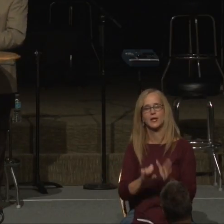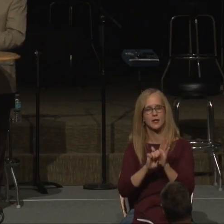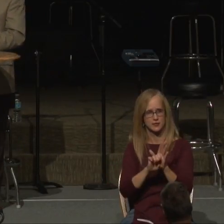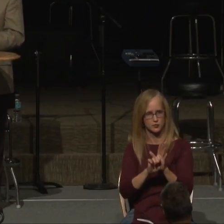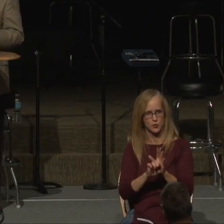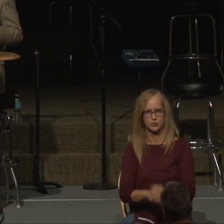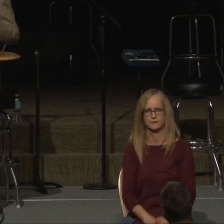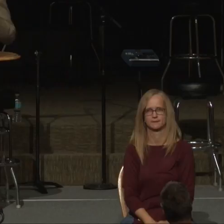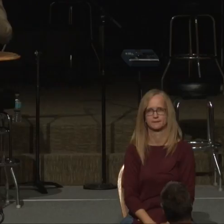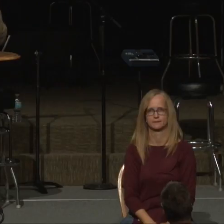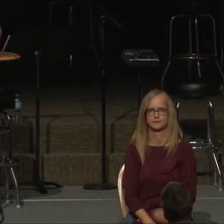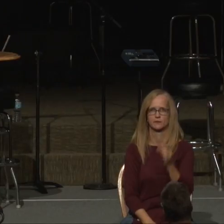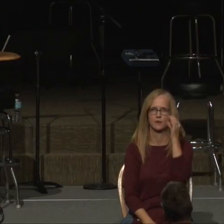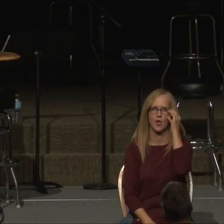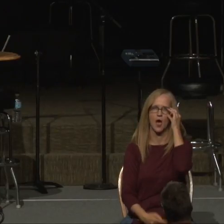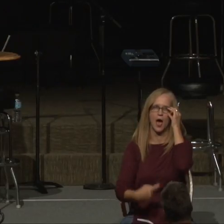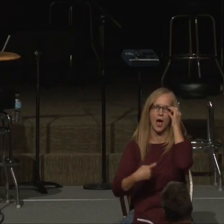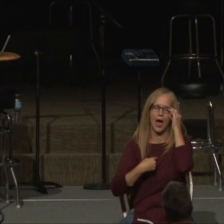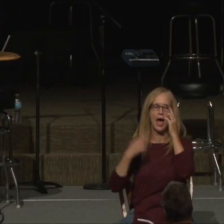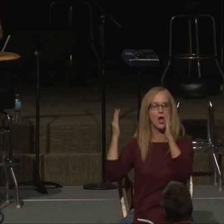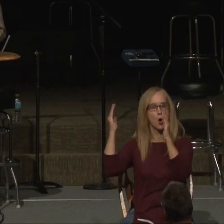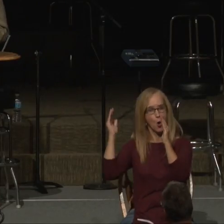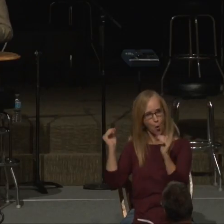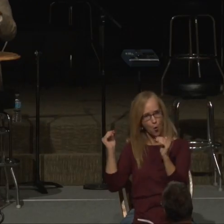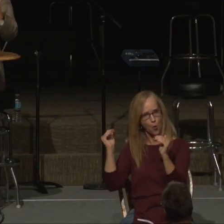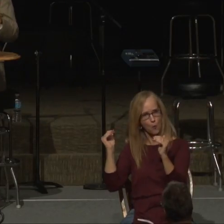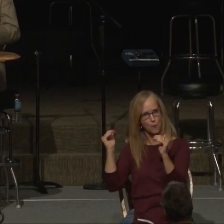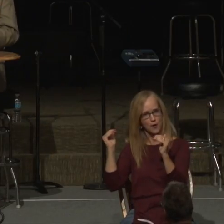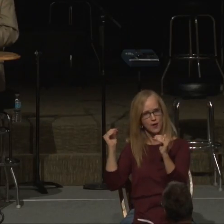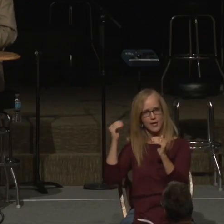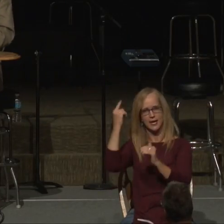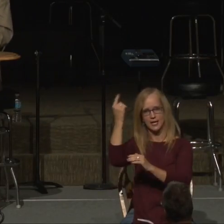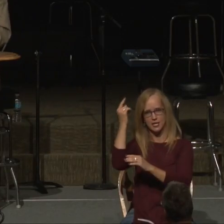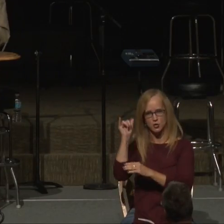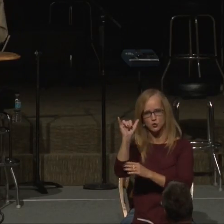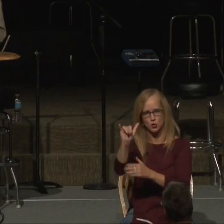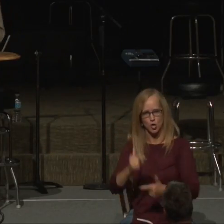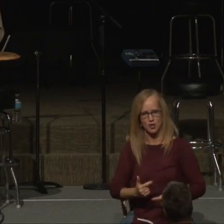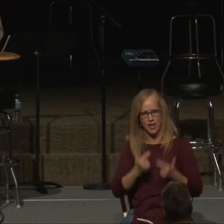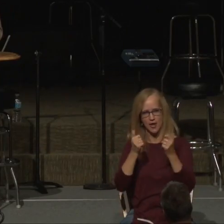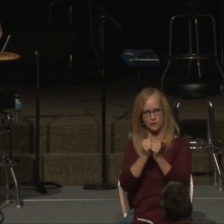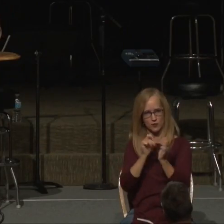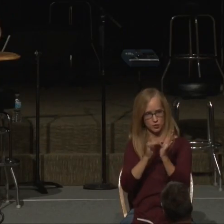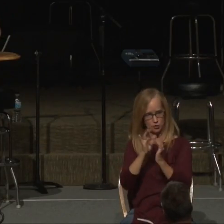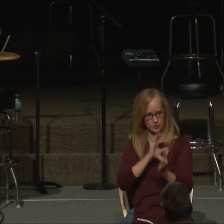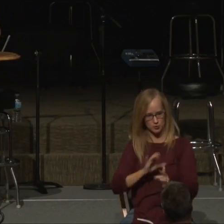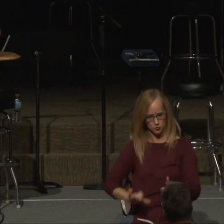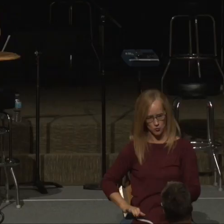Illustration. I hope in eternal life with Jesus Christ.